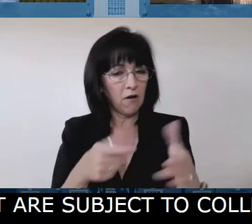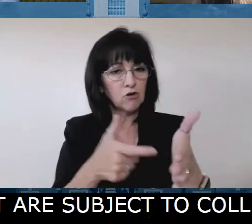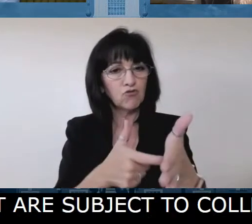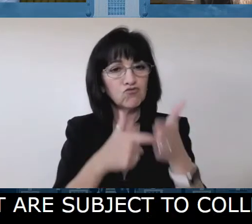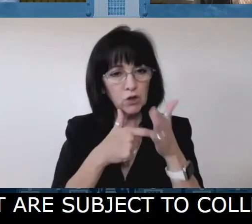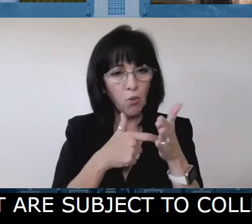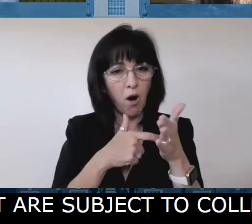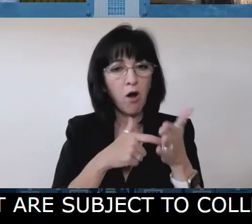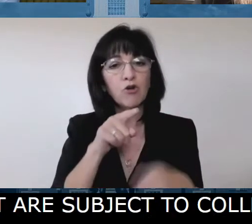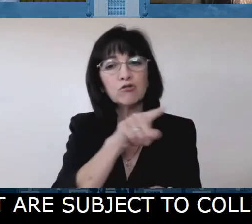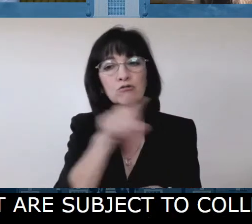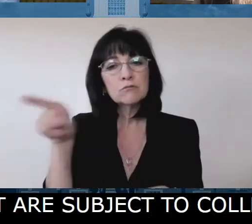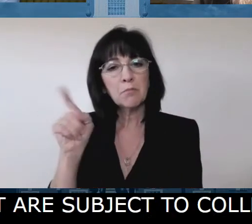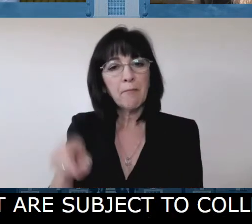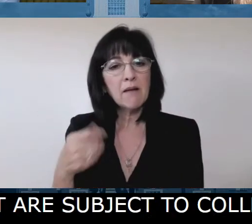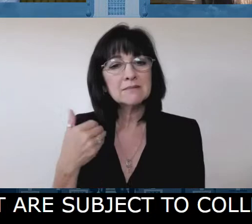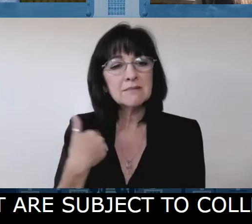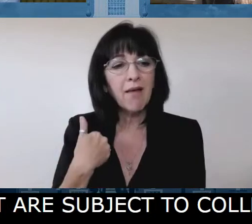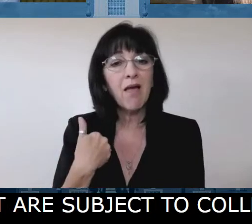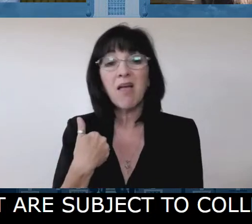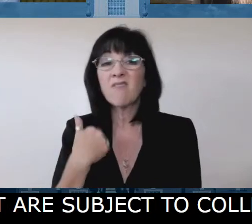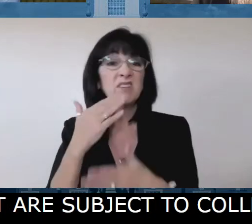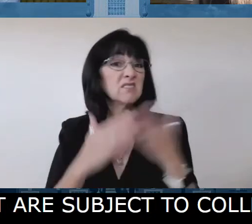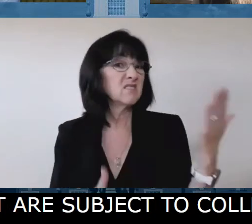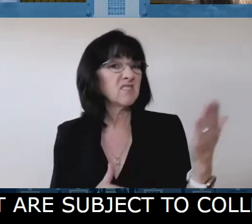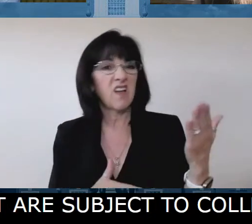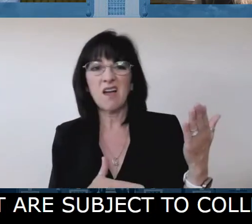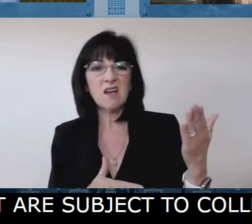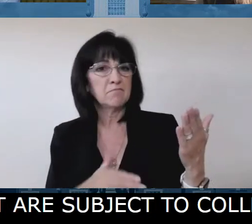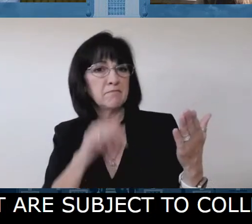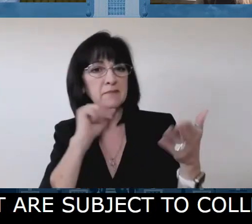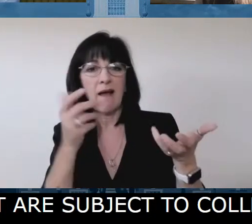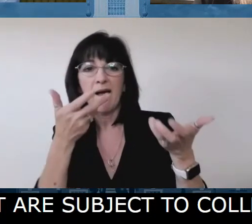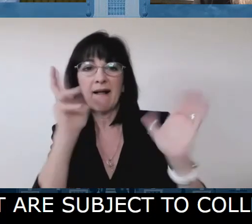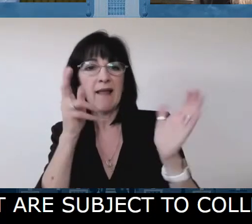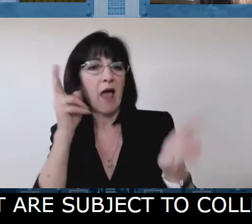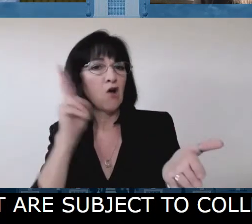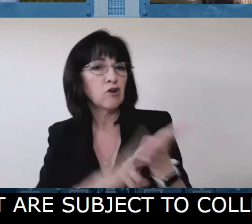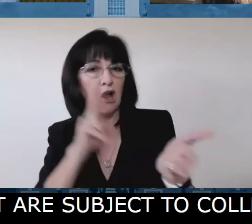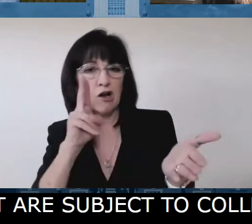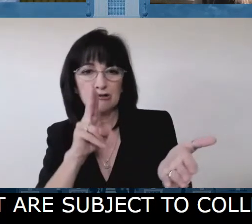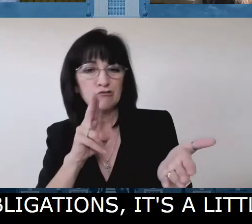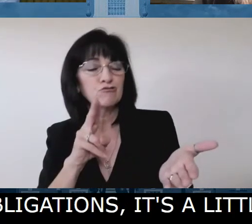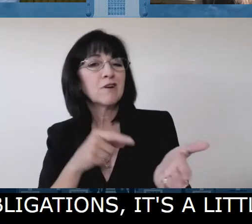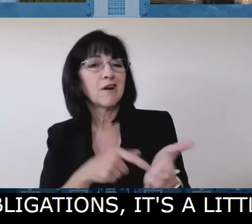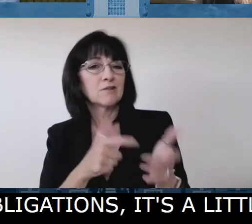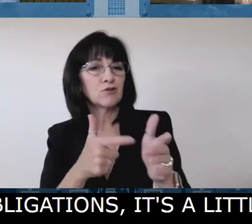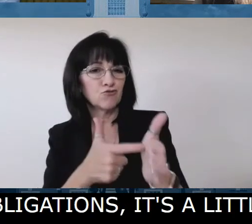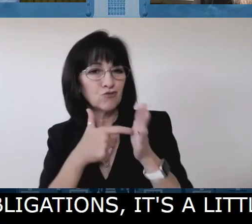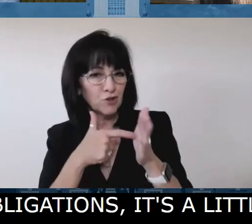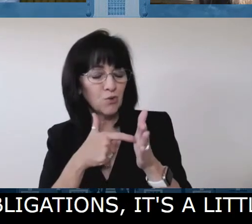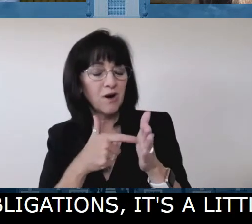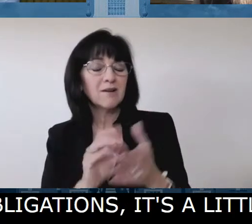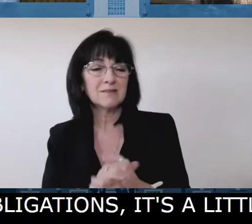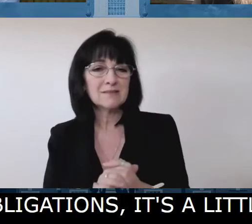which employee group you're talking about. Our focus will be on those groups where there's the greatest amount of